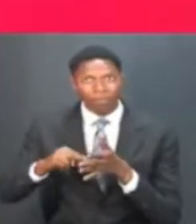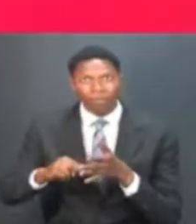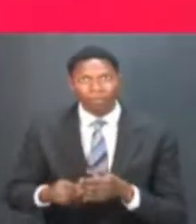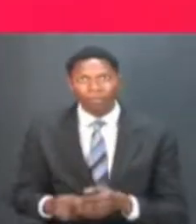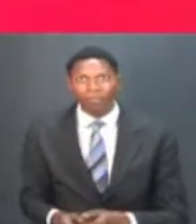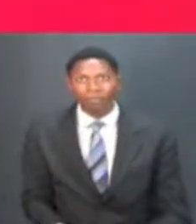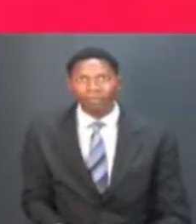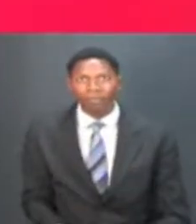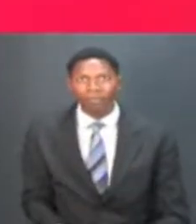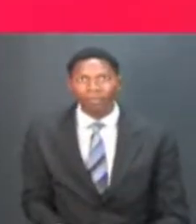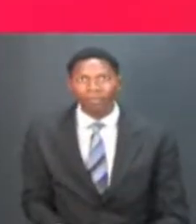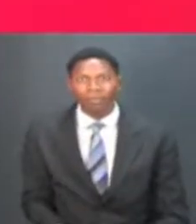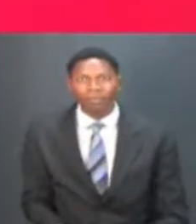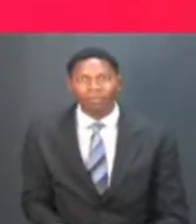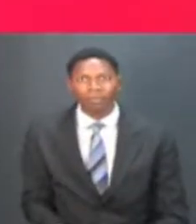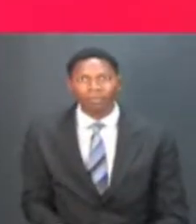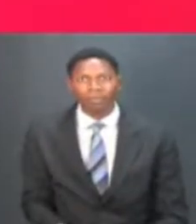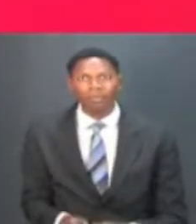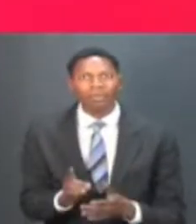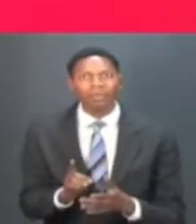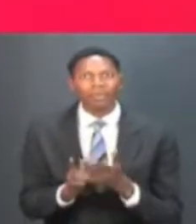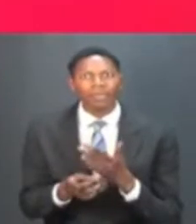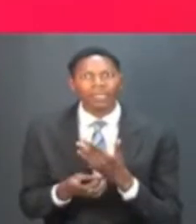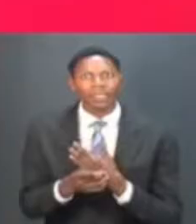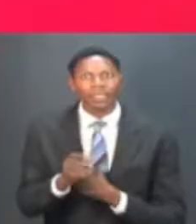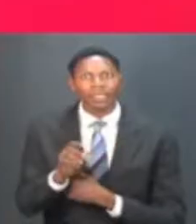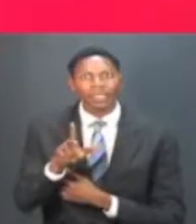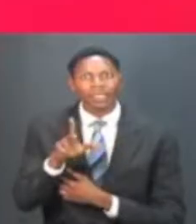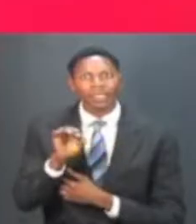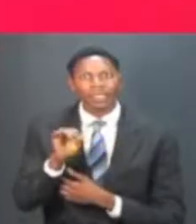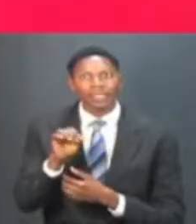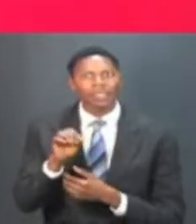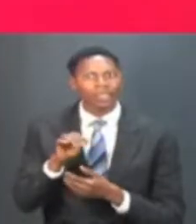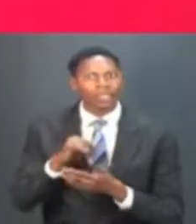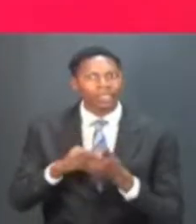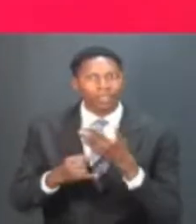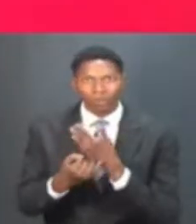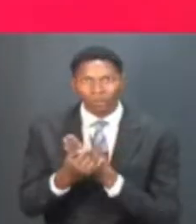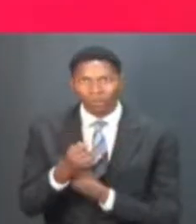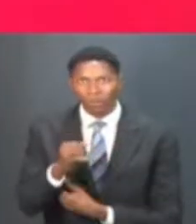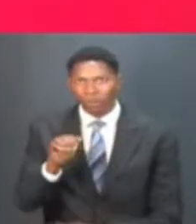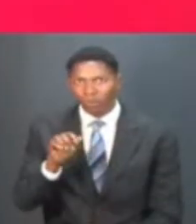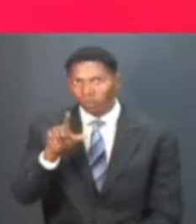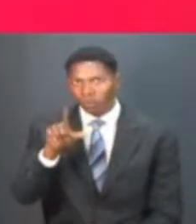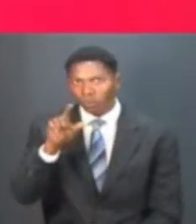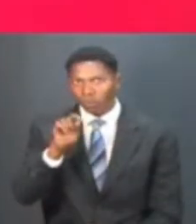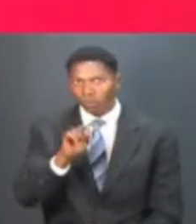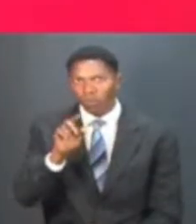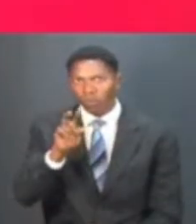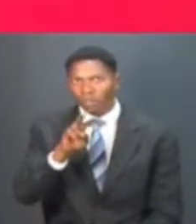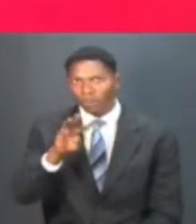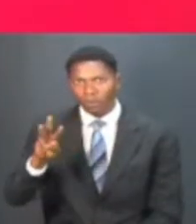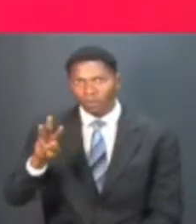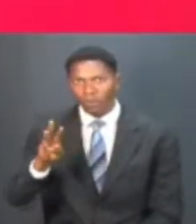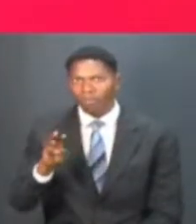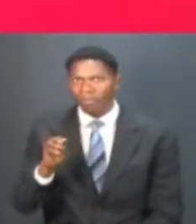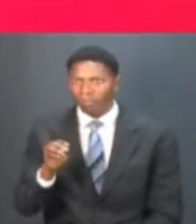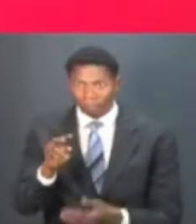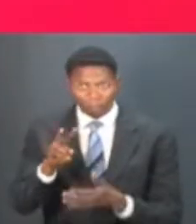it's dated 30th January 2026, and it reads, Right Honorable Speaker,